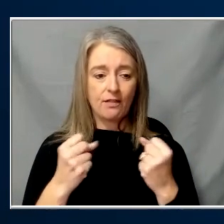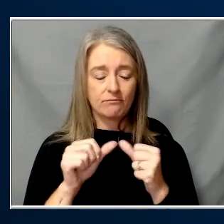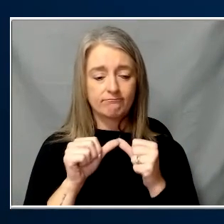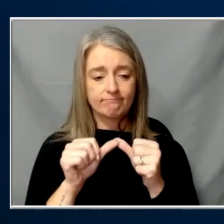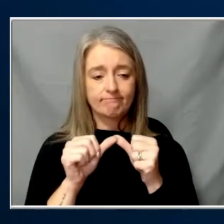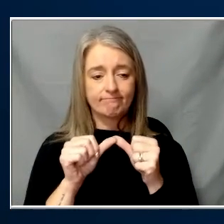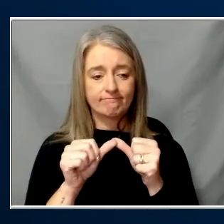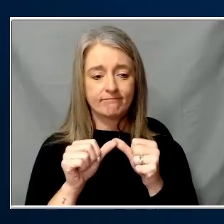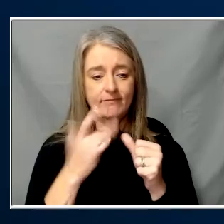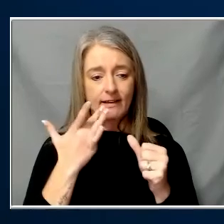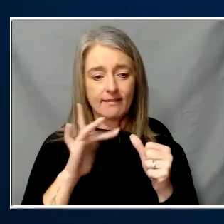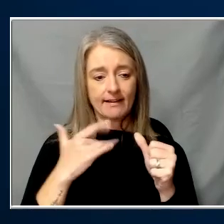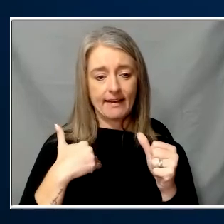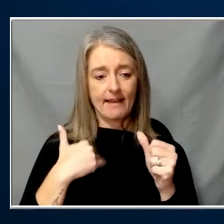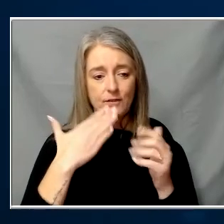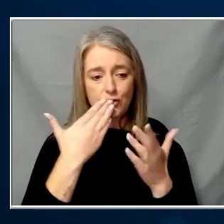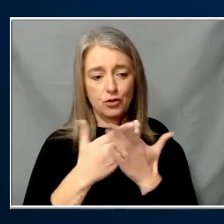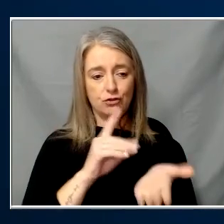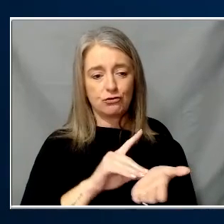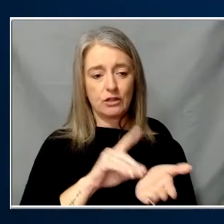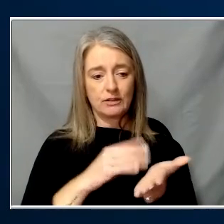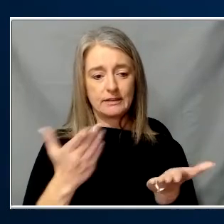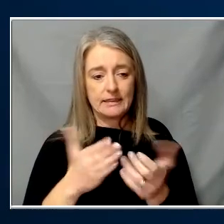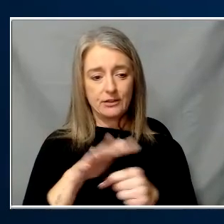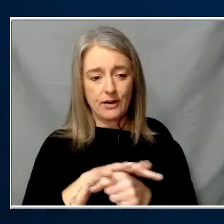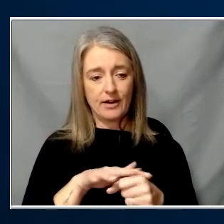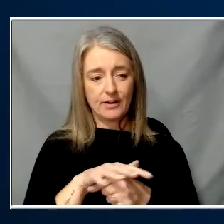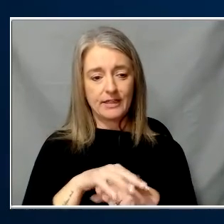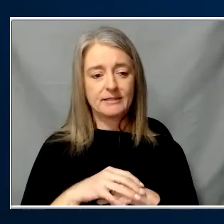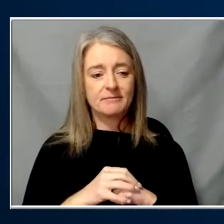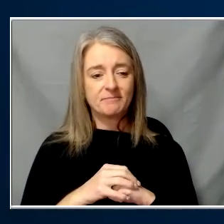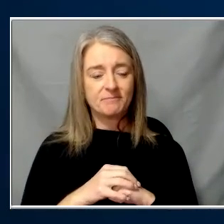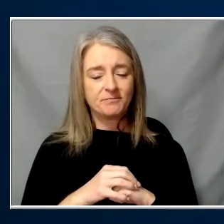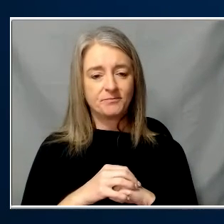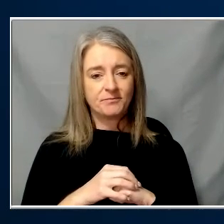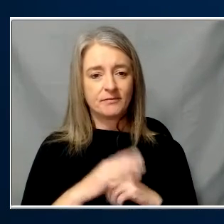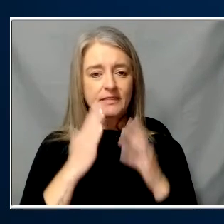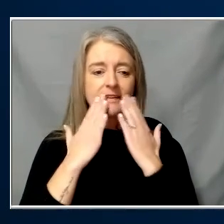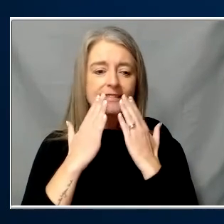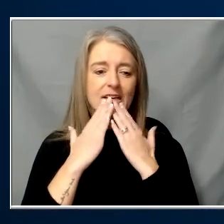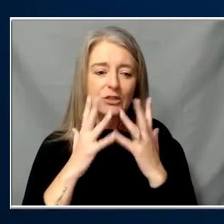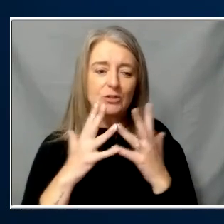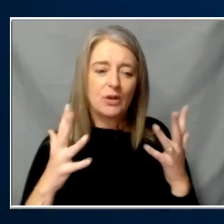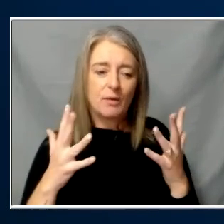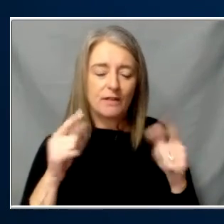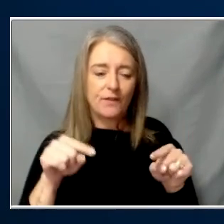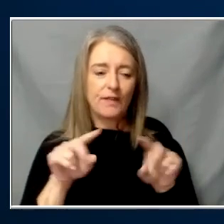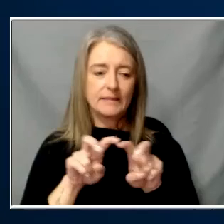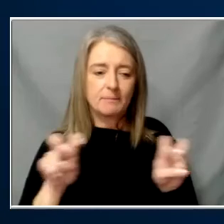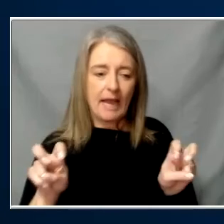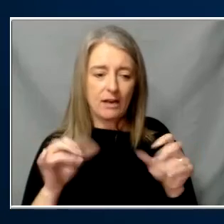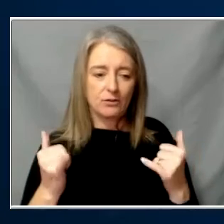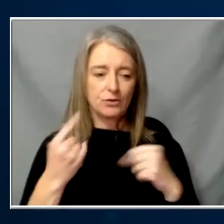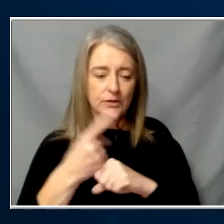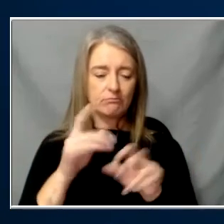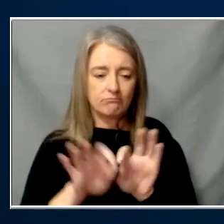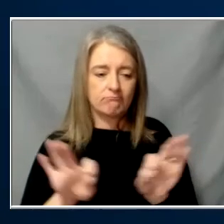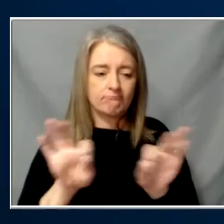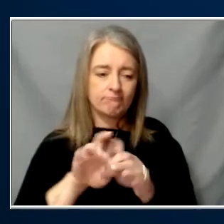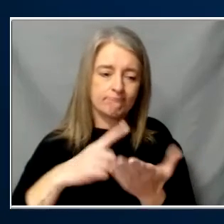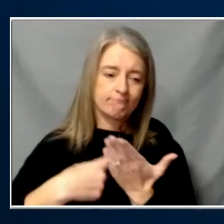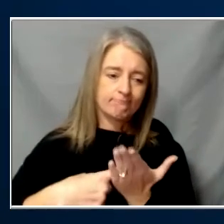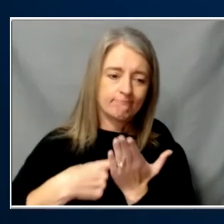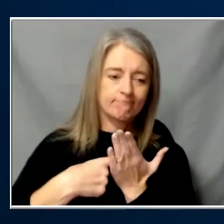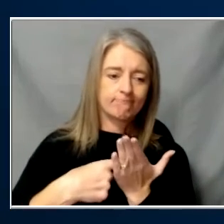we're so lucky to have such great doctors here in our area. So just thank you so much for this panel. It's such a good, important conversation,